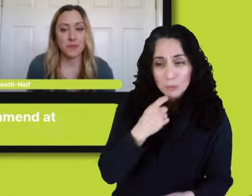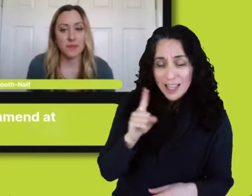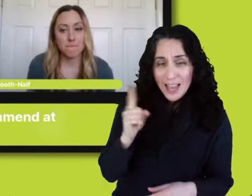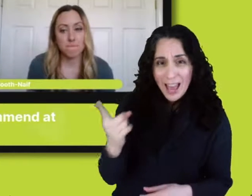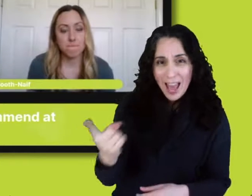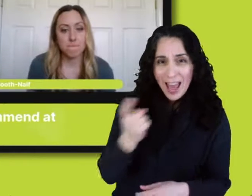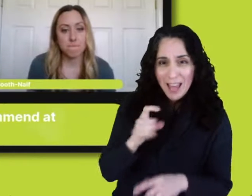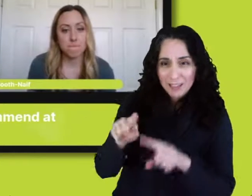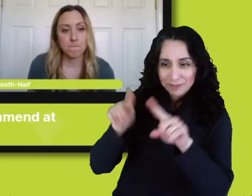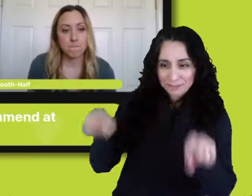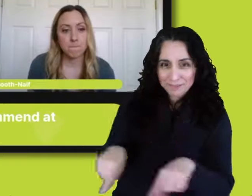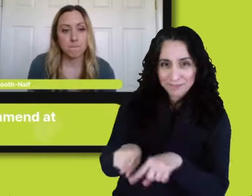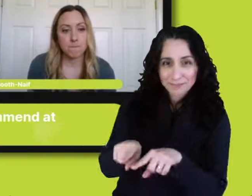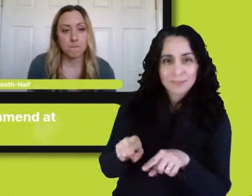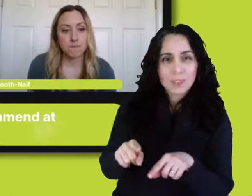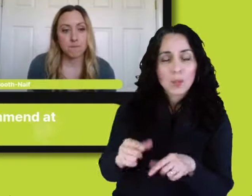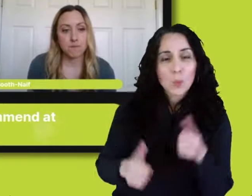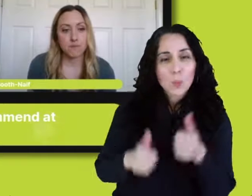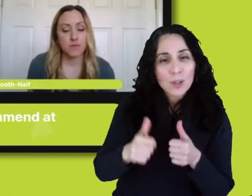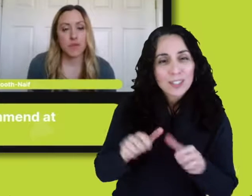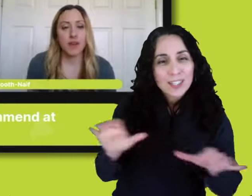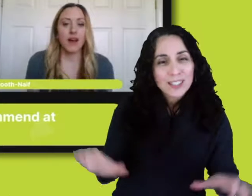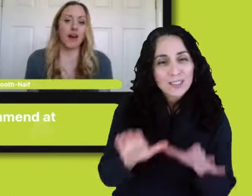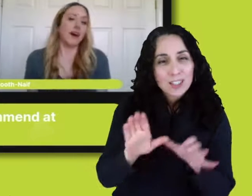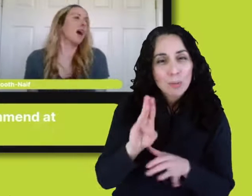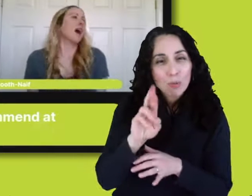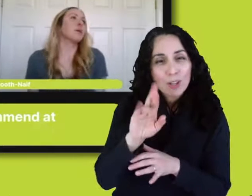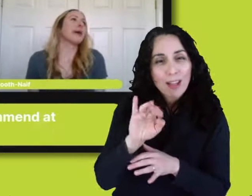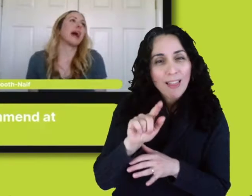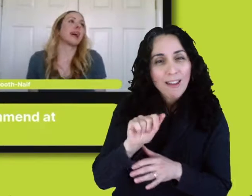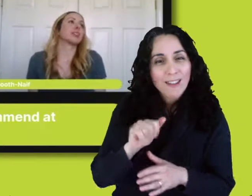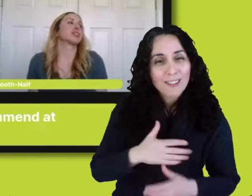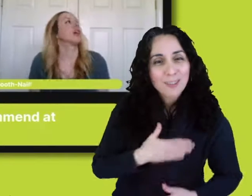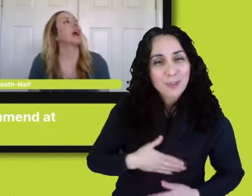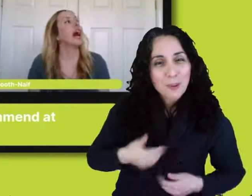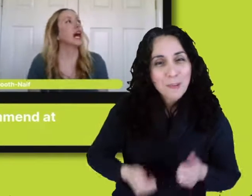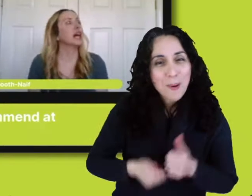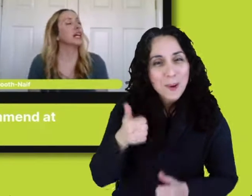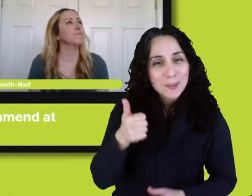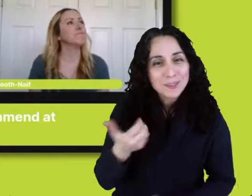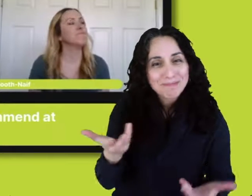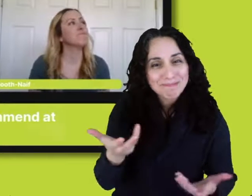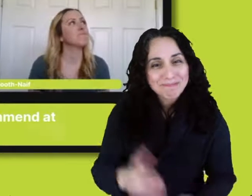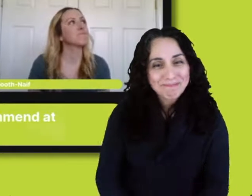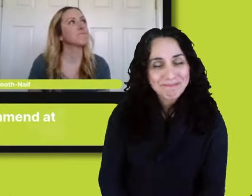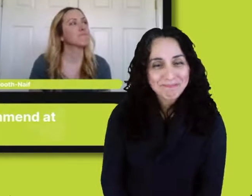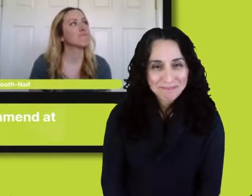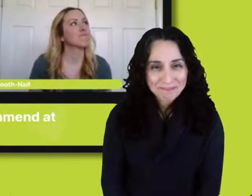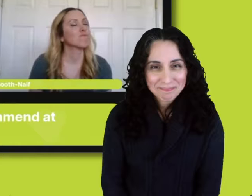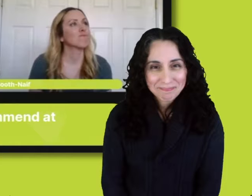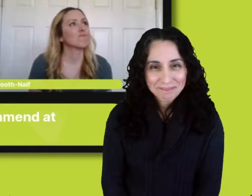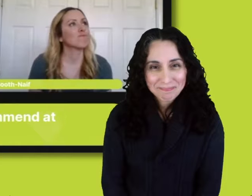activities does Briella like most? That's a really good question. Oh my gosh.